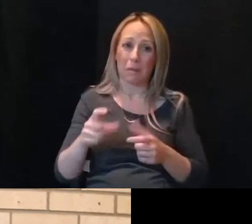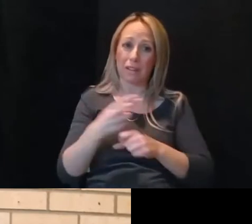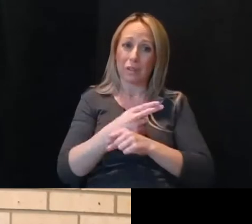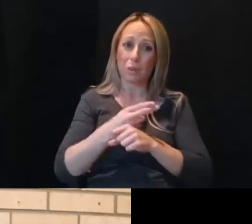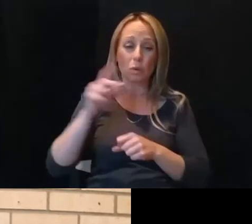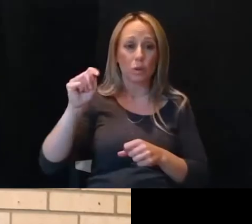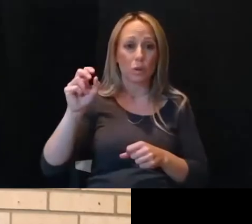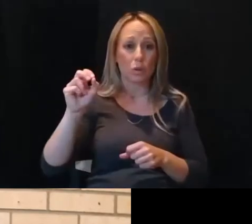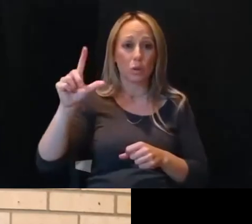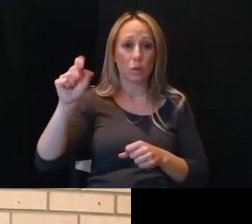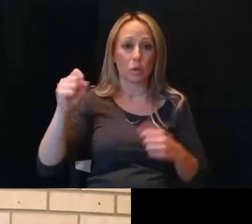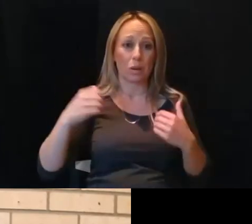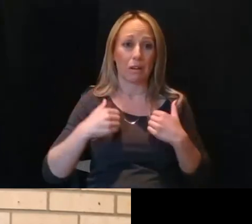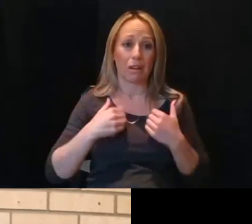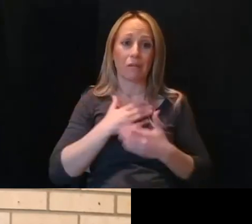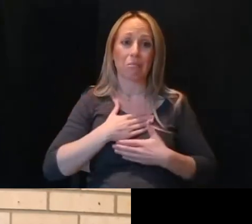have. Please help us.